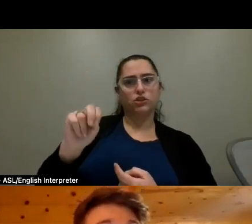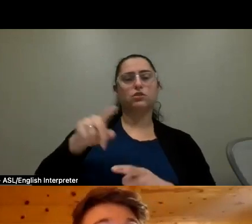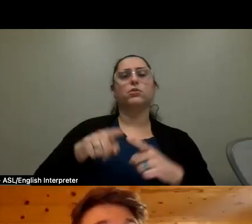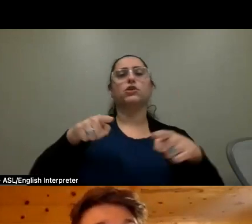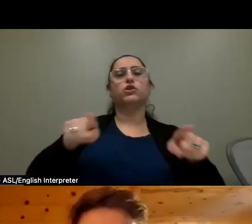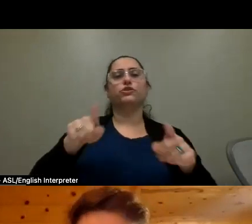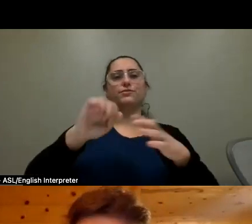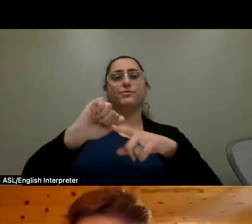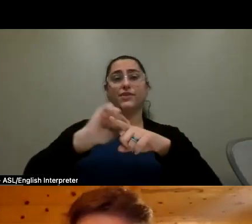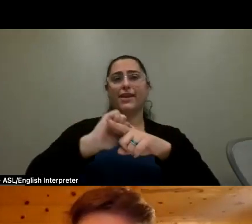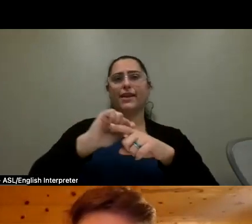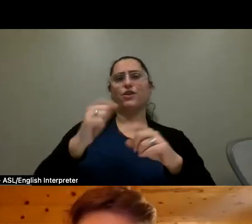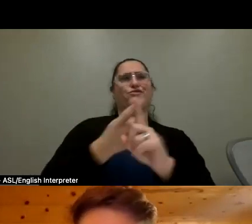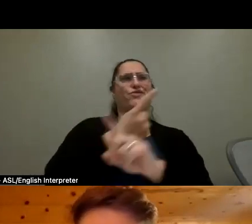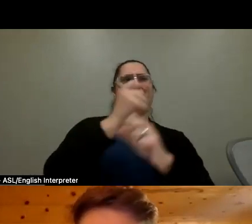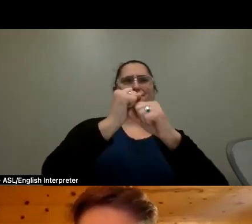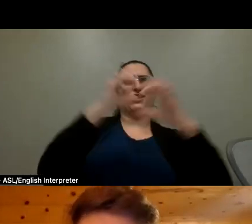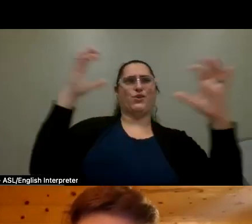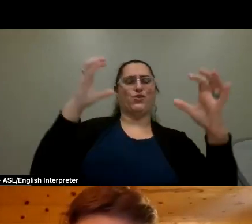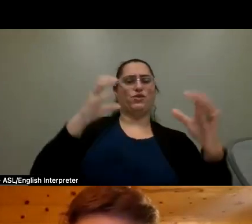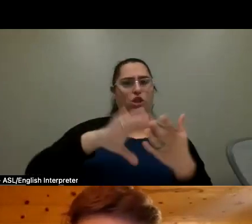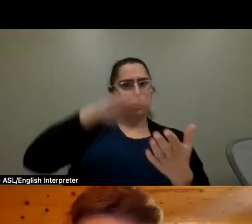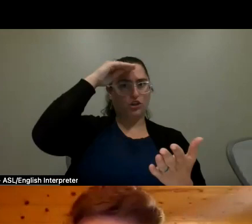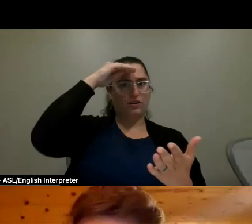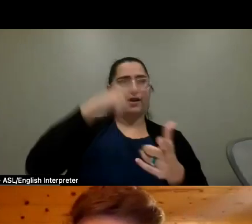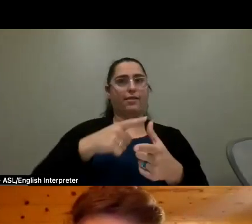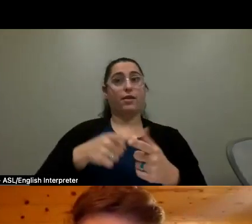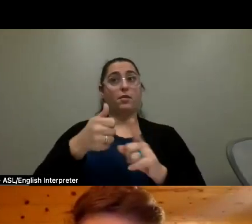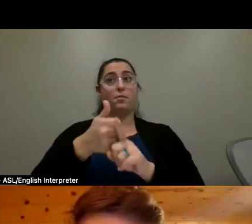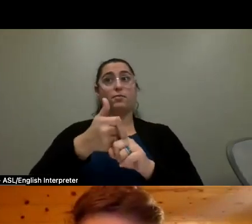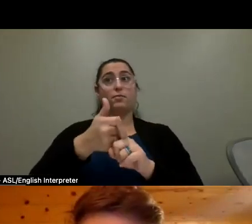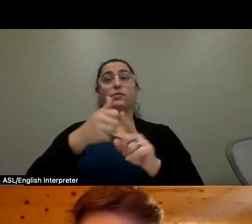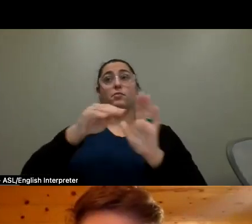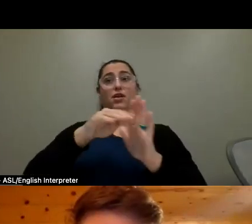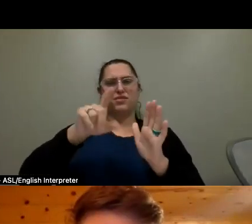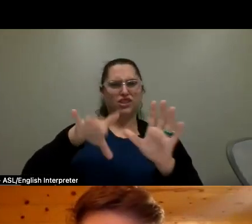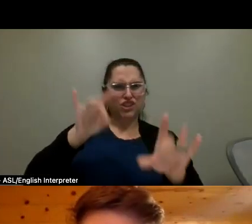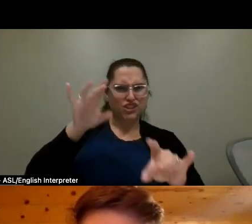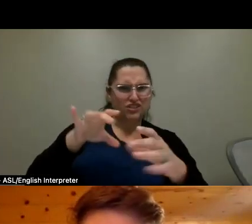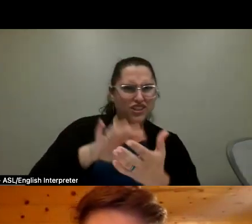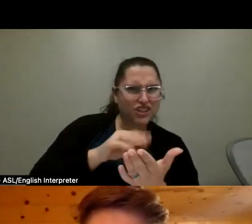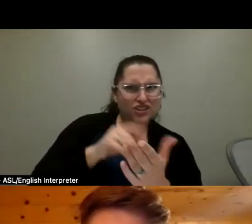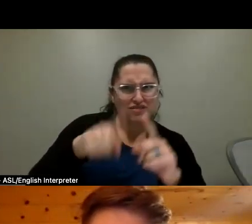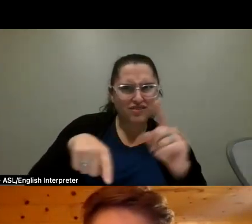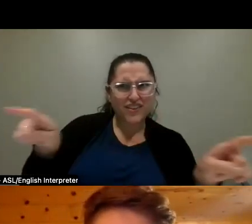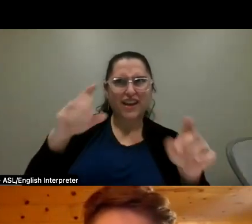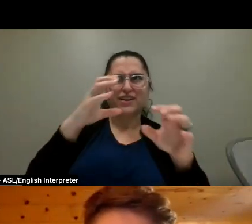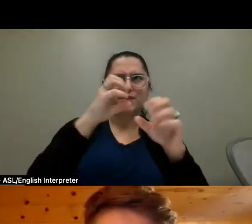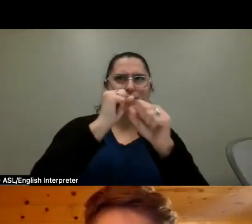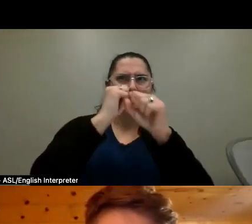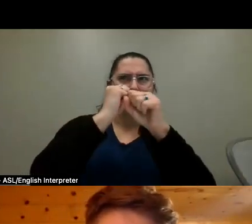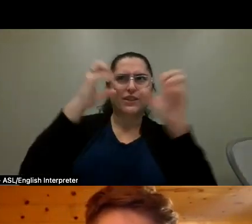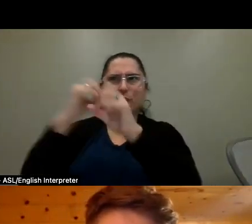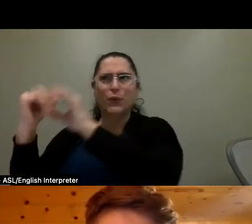a random decoding order was given, and the model had to learn all different decoding orders. So in this case, for left-right decoding, we have